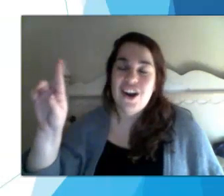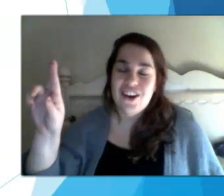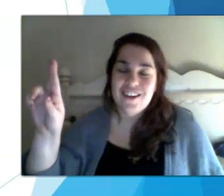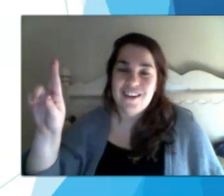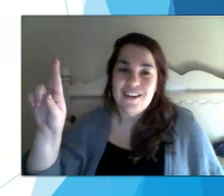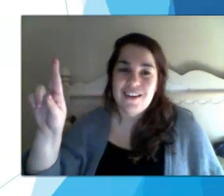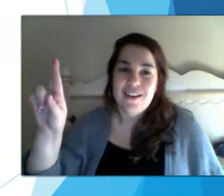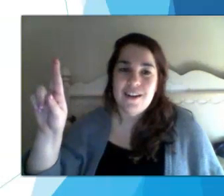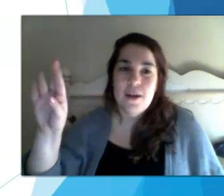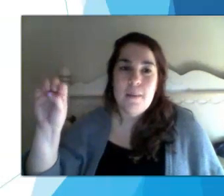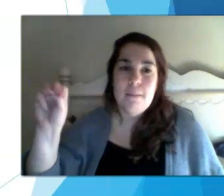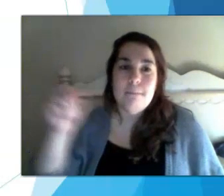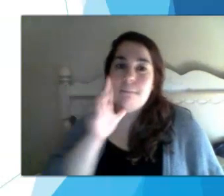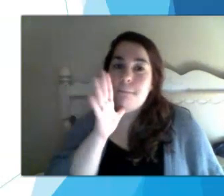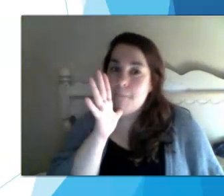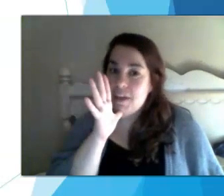M-O-T-H-E-R.